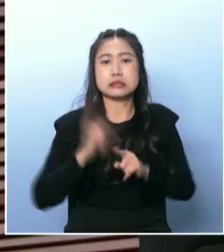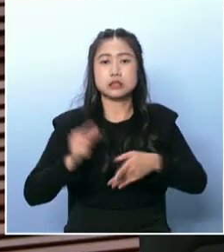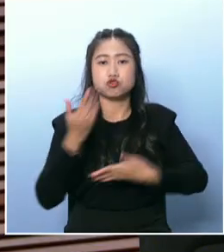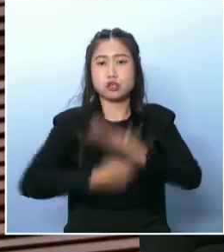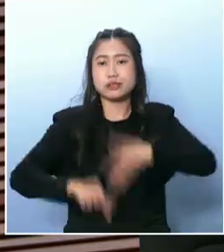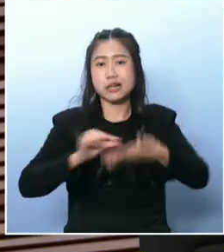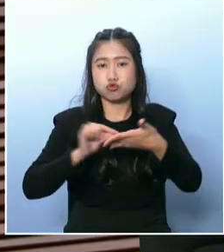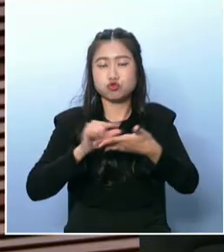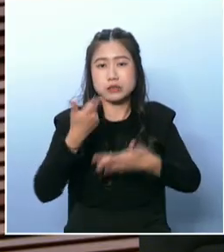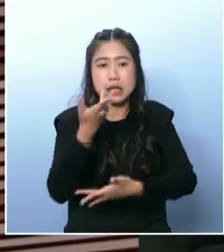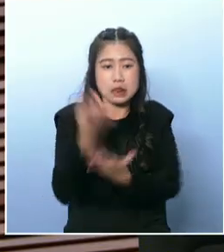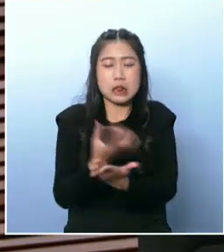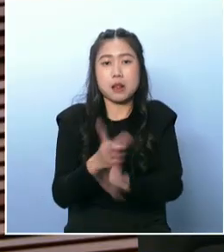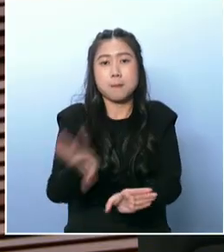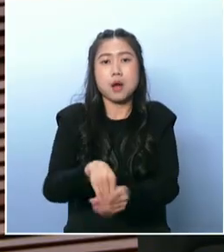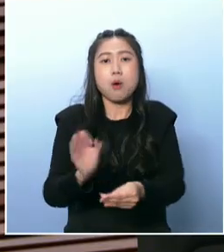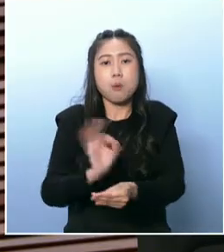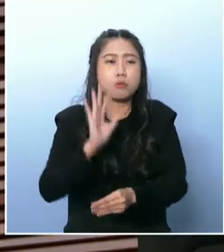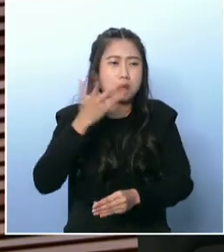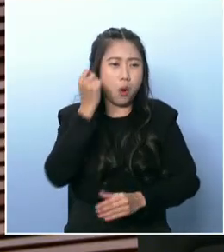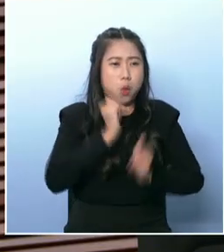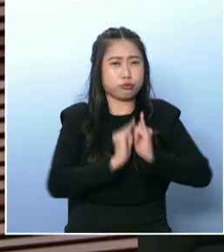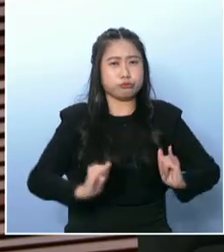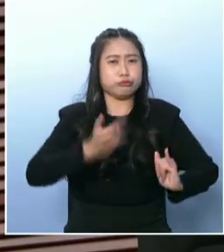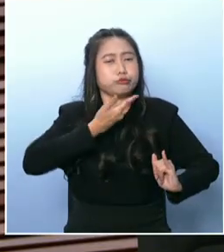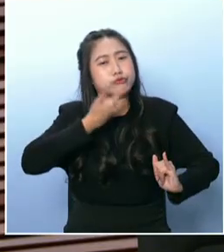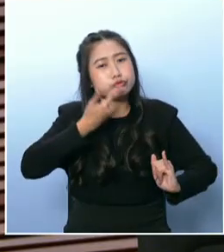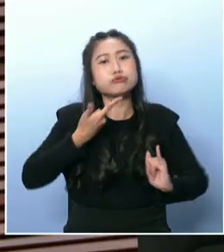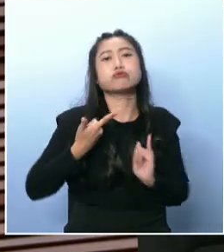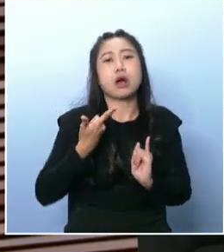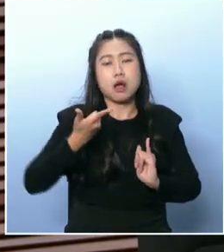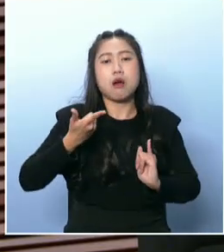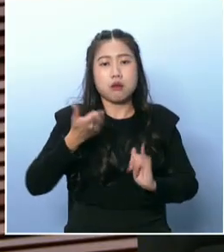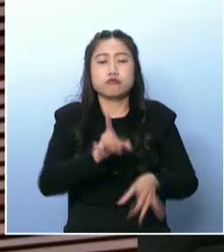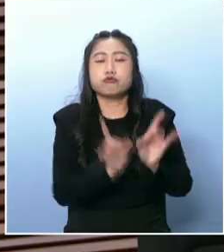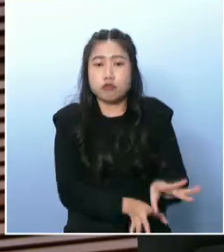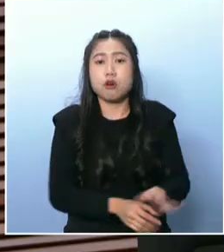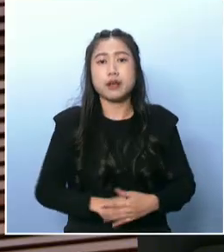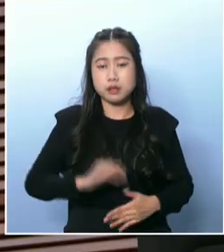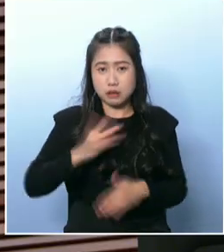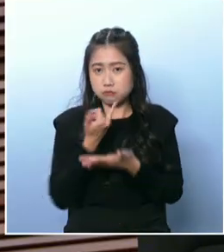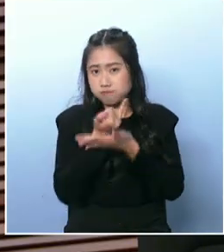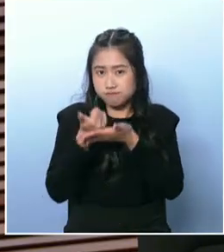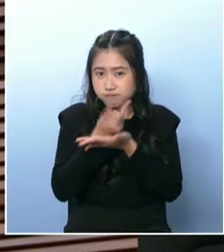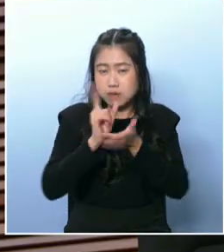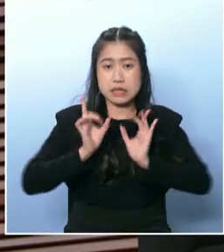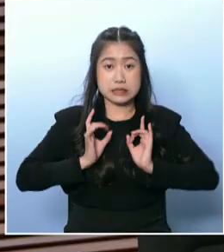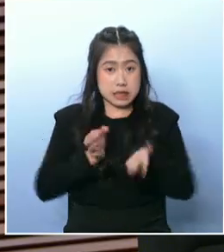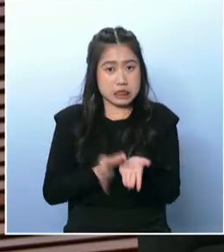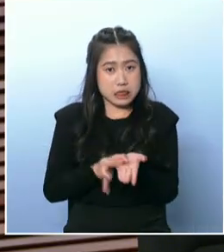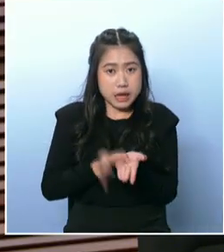RCHDs. But unfortunately, they do not have that for the moment, and they do not want to run